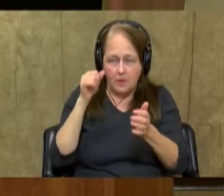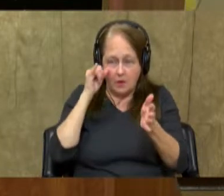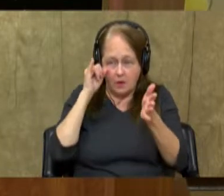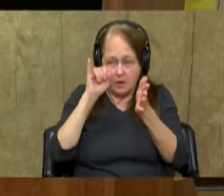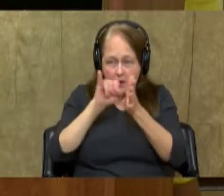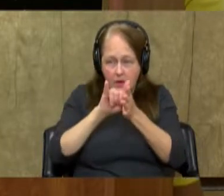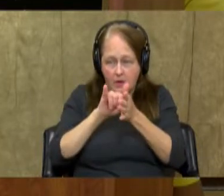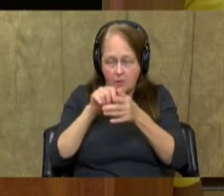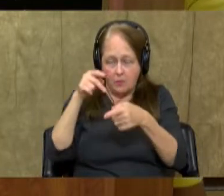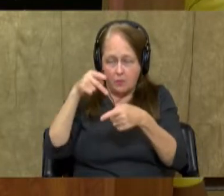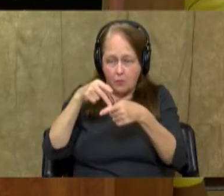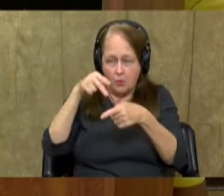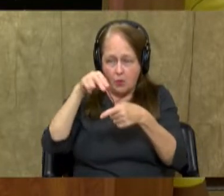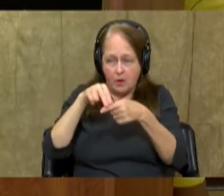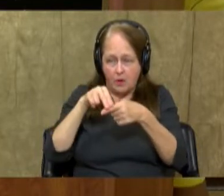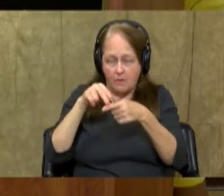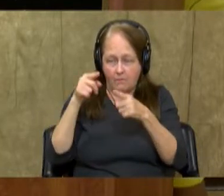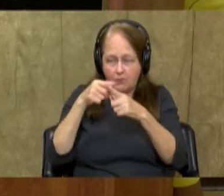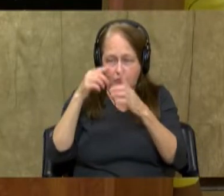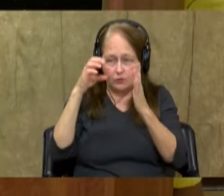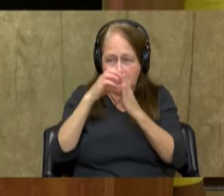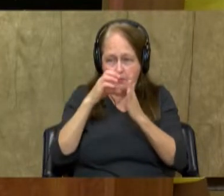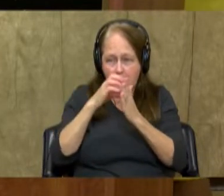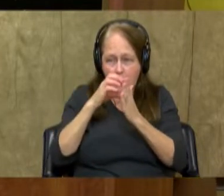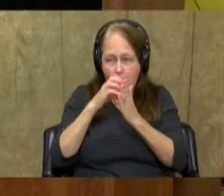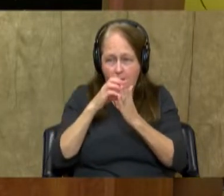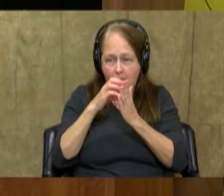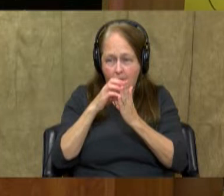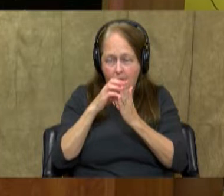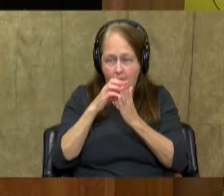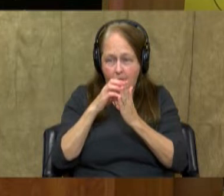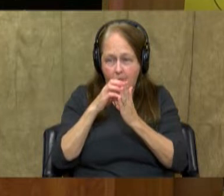some pronouns from this first paragraph?